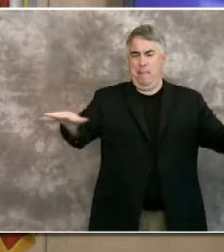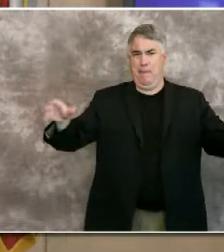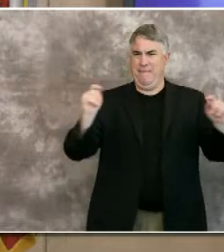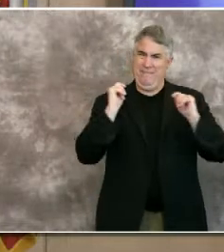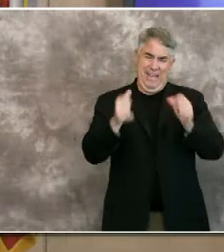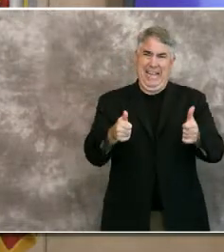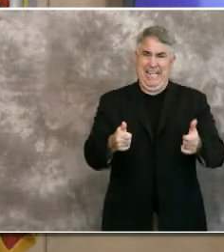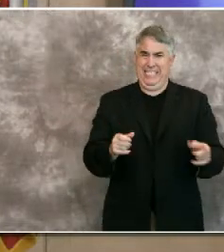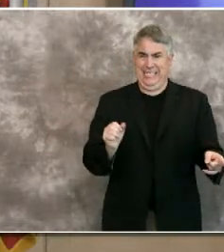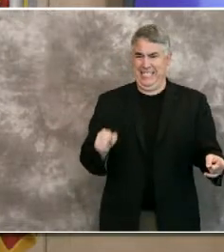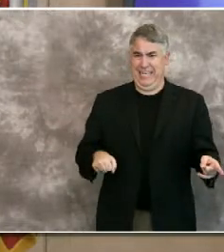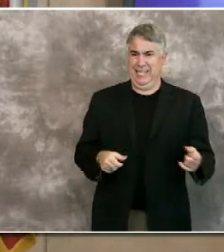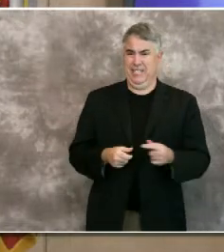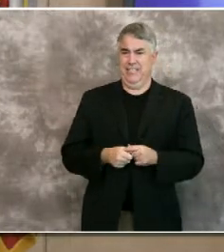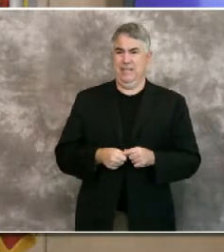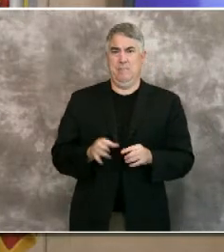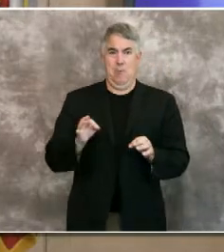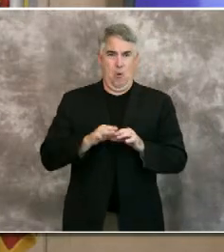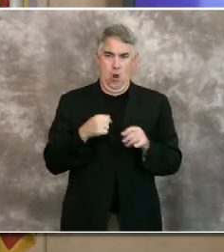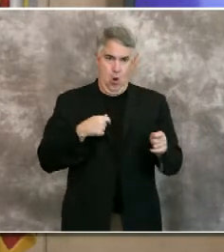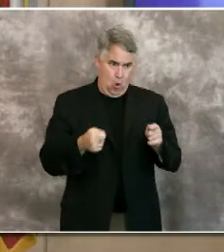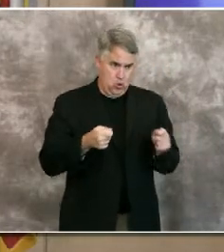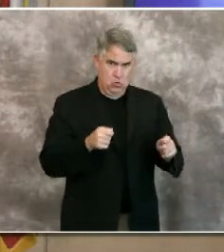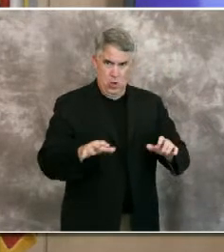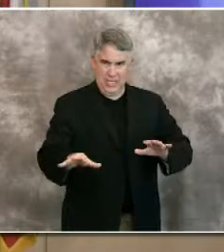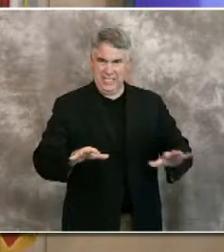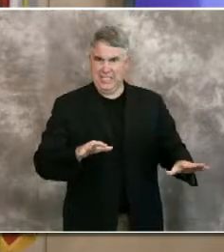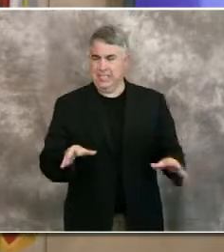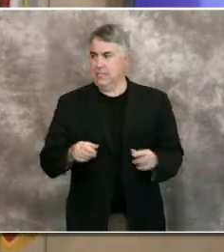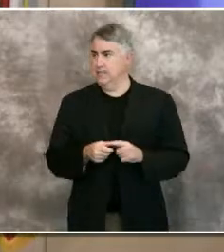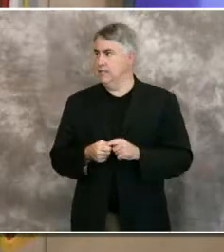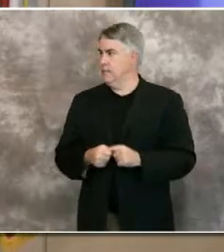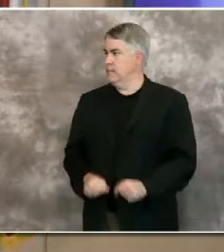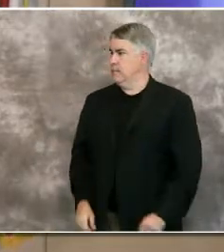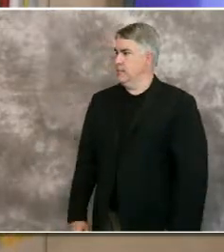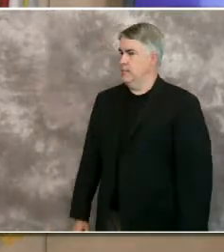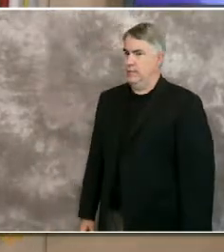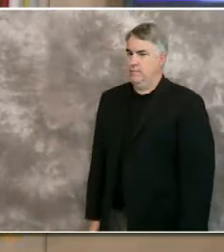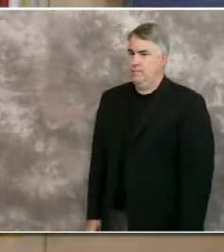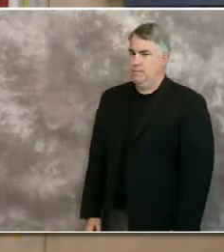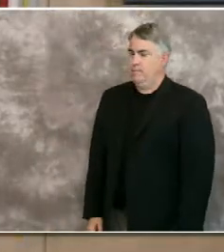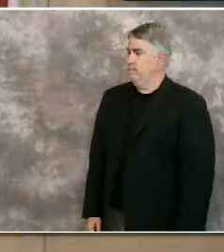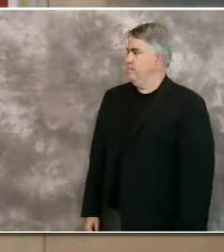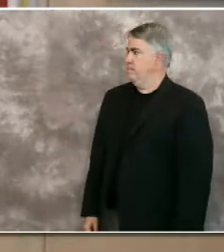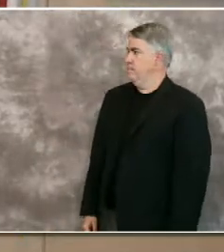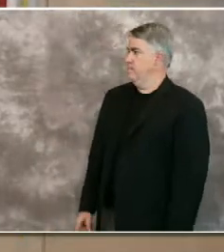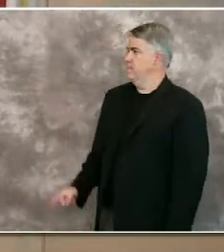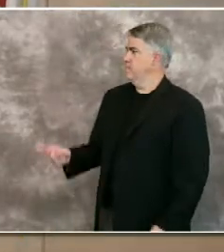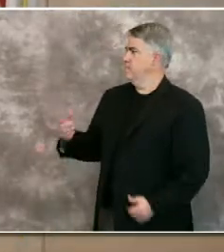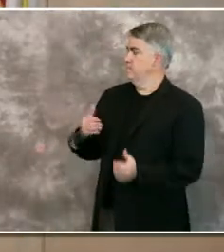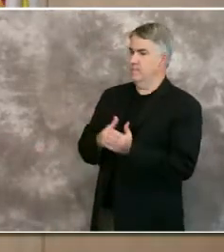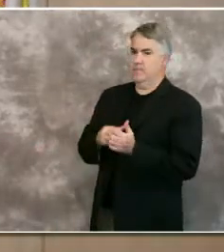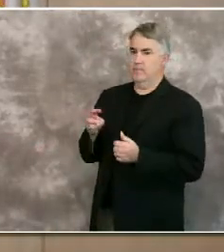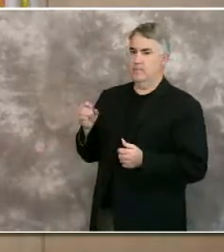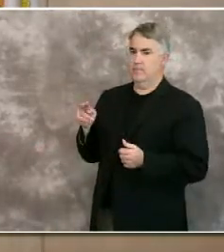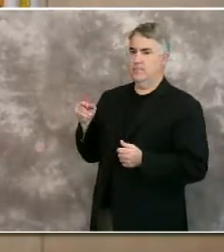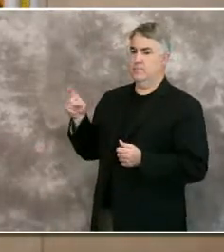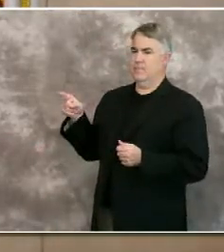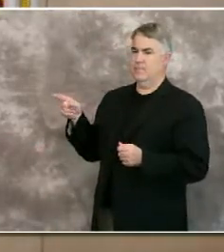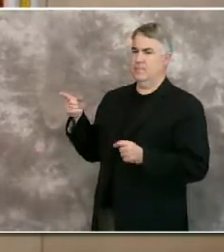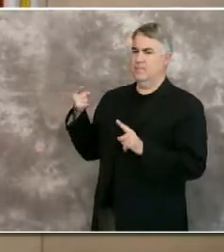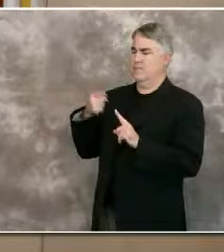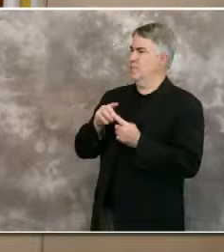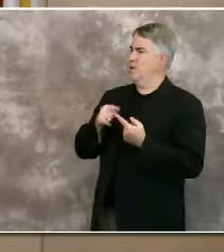Wooten address any trends she may have seen in the community outbreaks. Okay, cool. Yeah, I was just asking because you guys said you were going to do like targeted enforcement. So just you guys might have